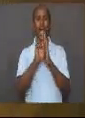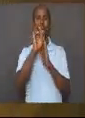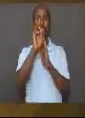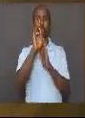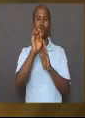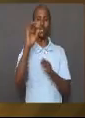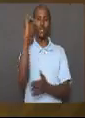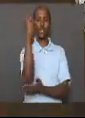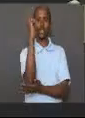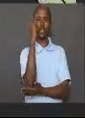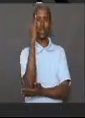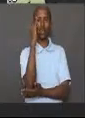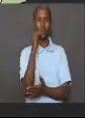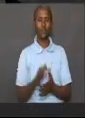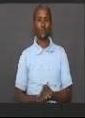of the tree?